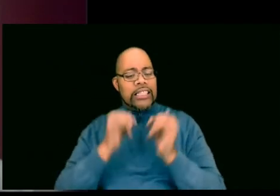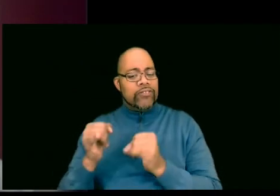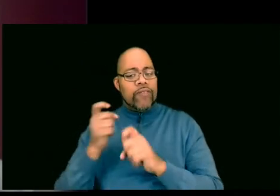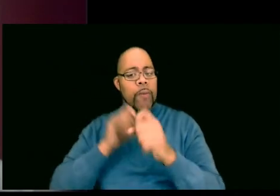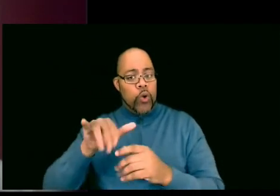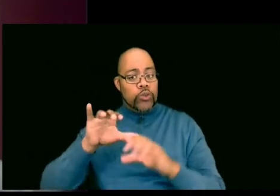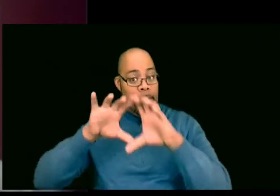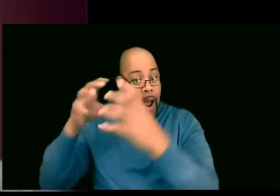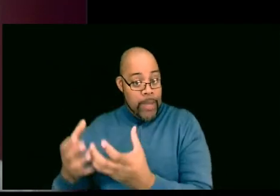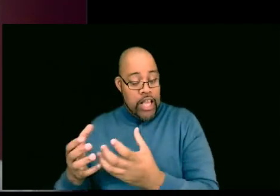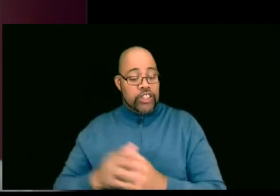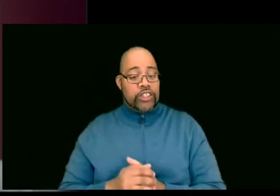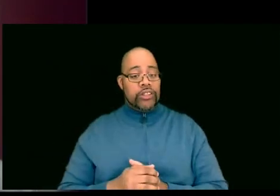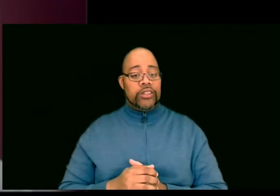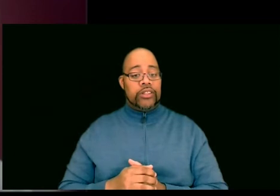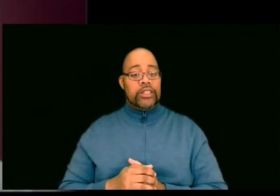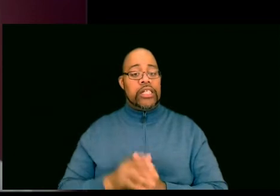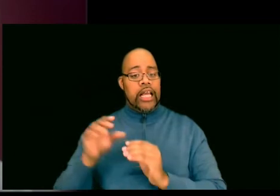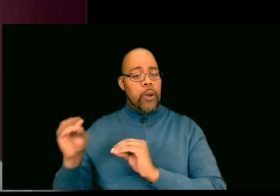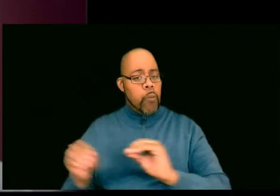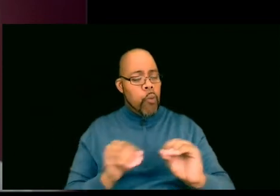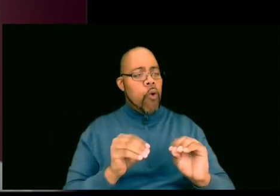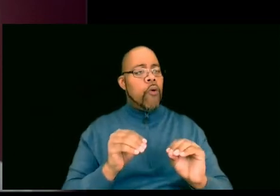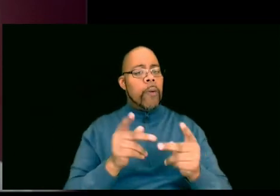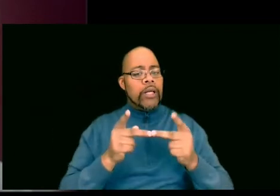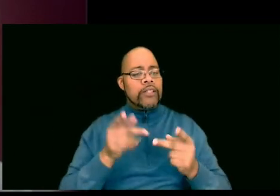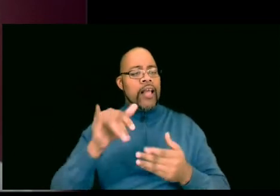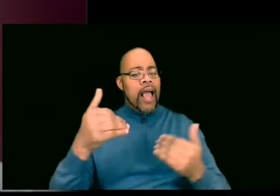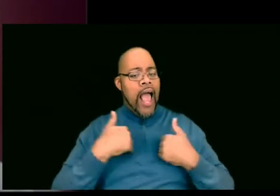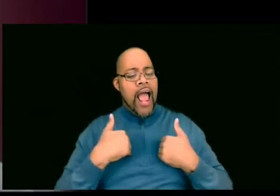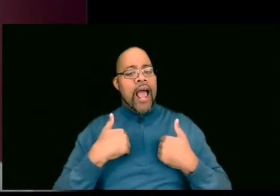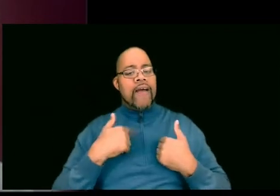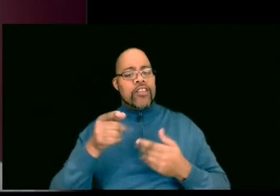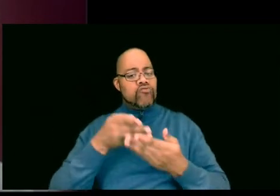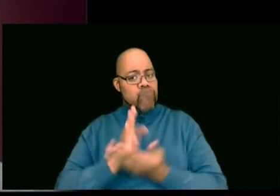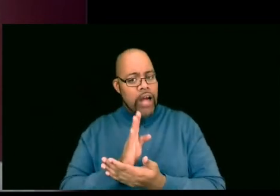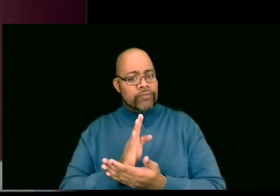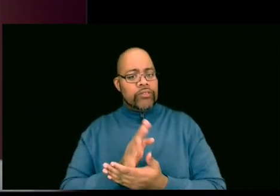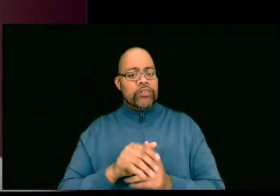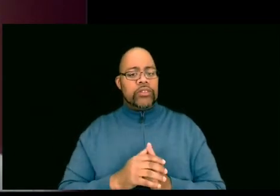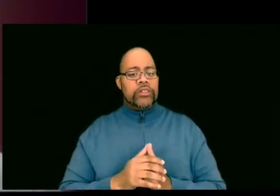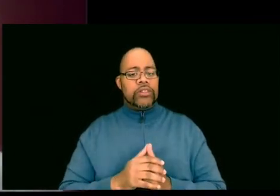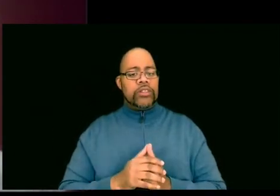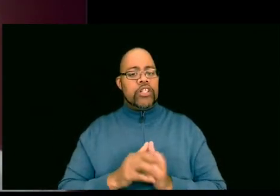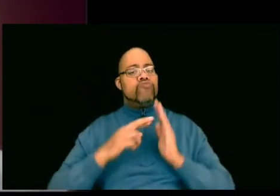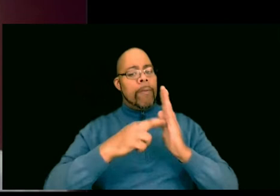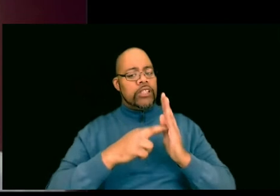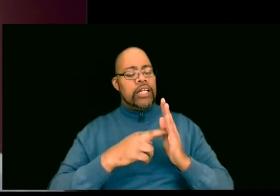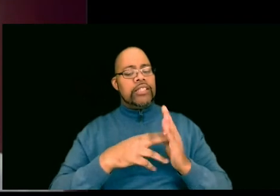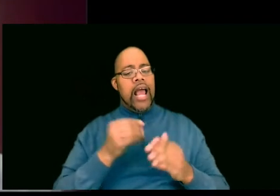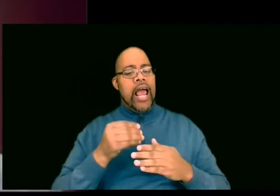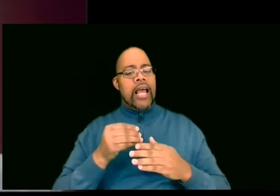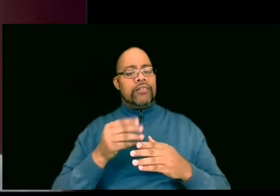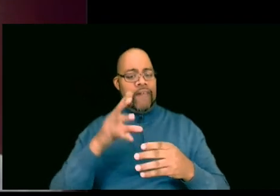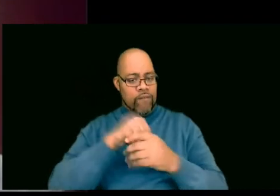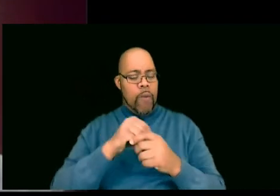population and individuals from those populations move to where they have their rightful